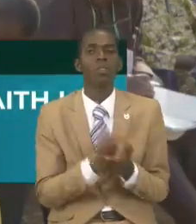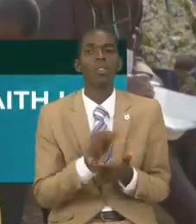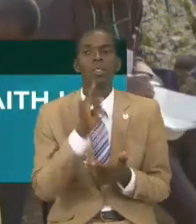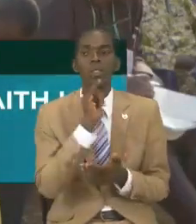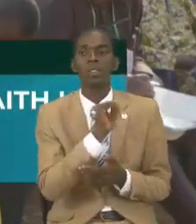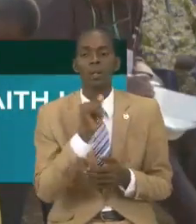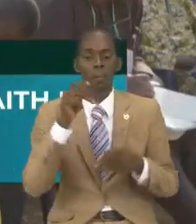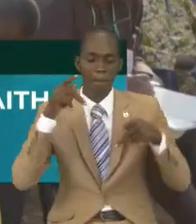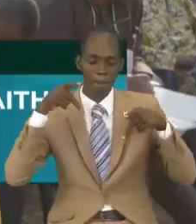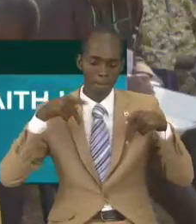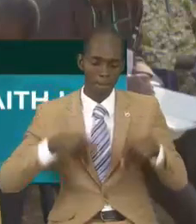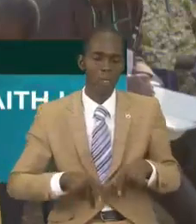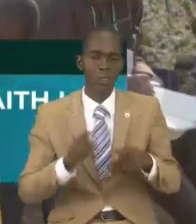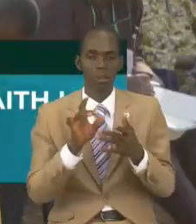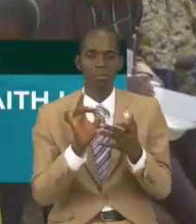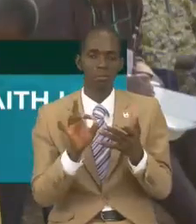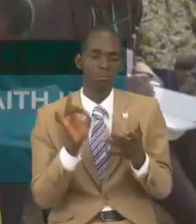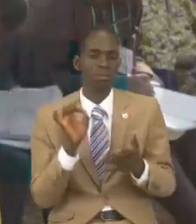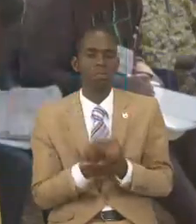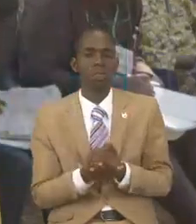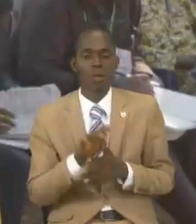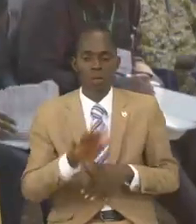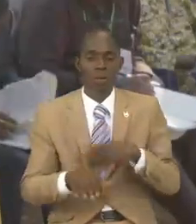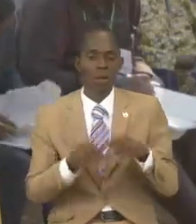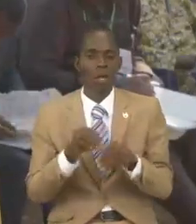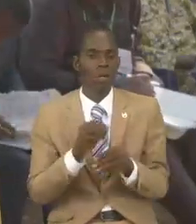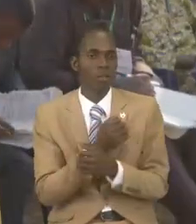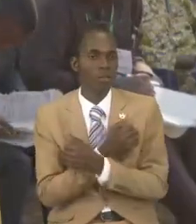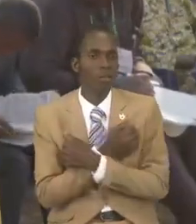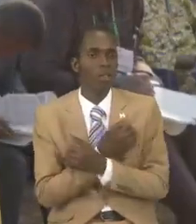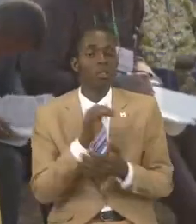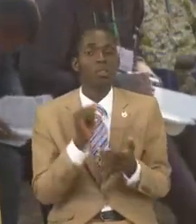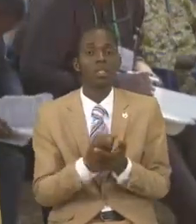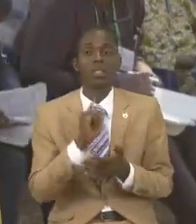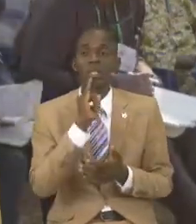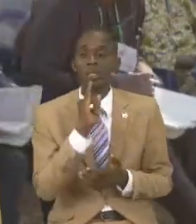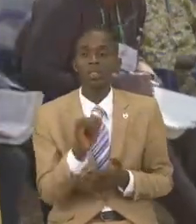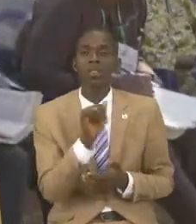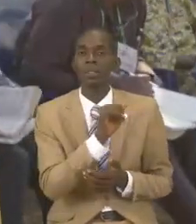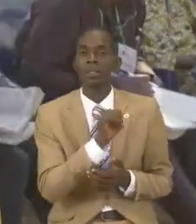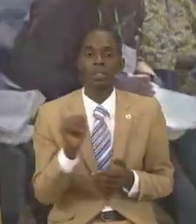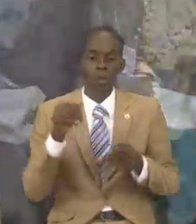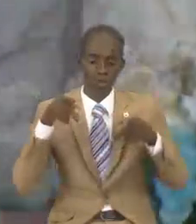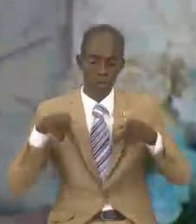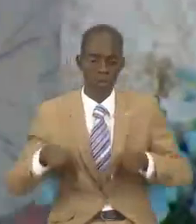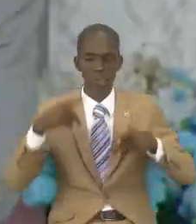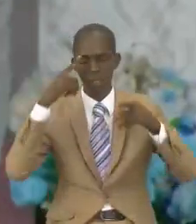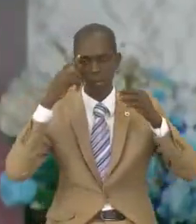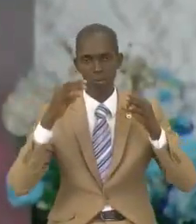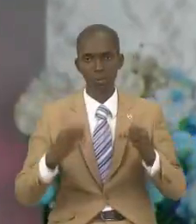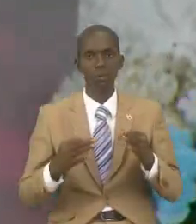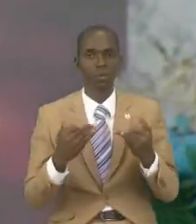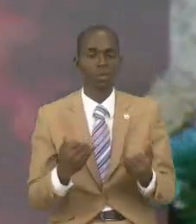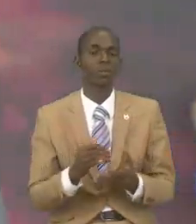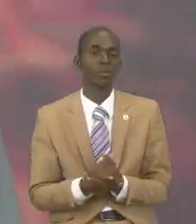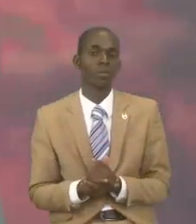choice. And walk in love. That is a personal decision. Now,